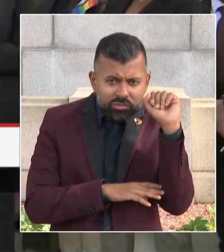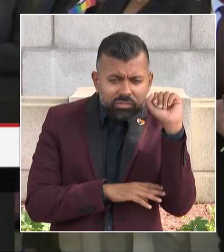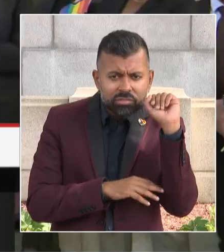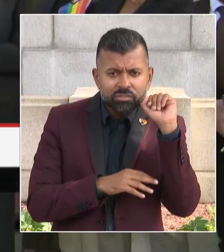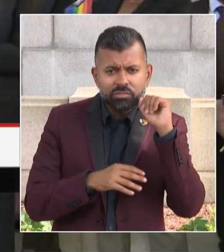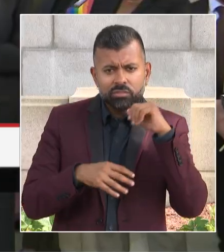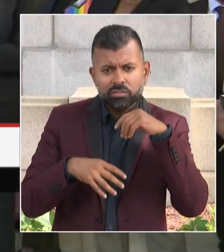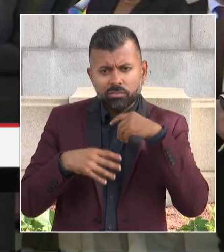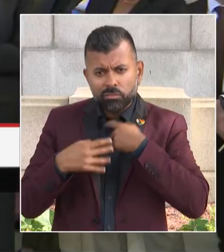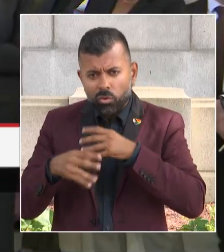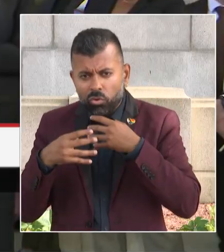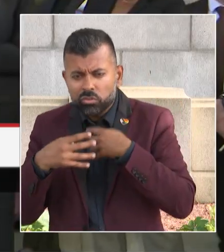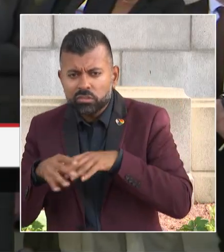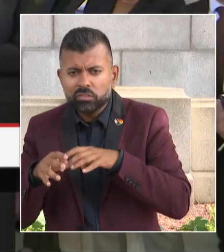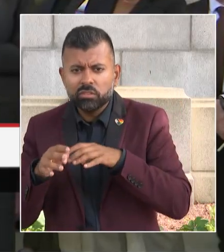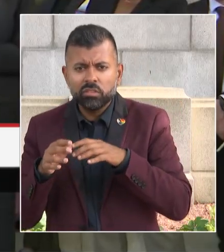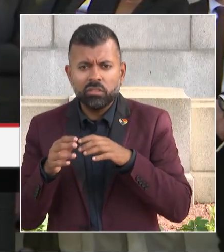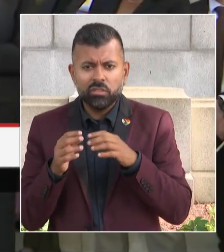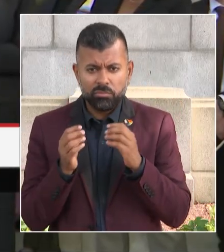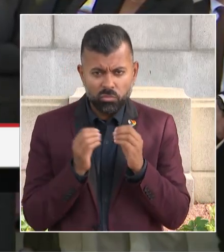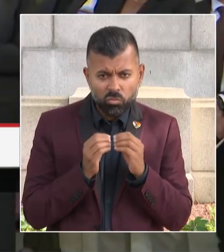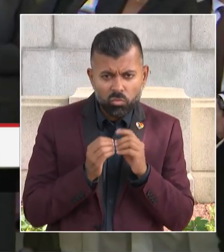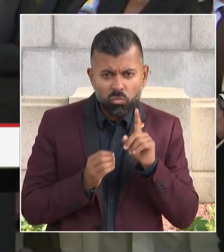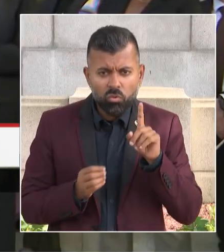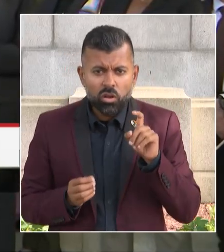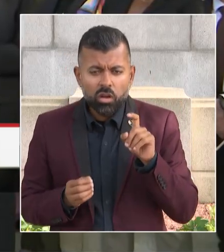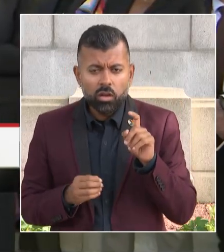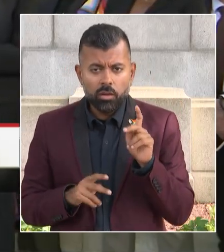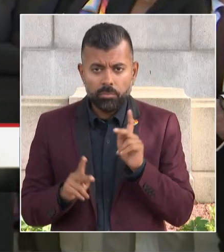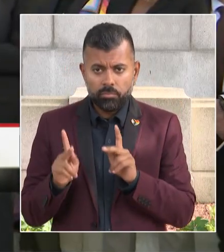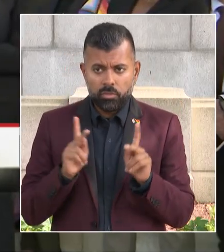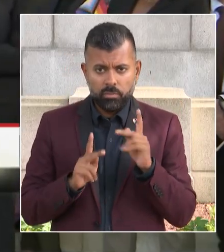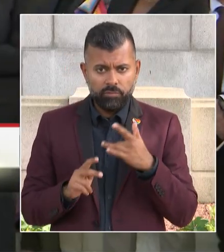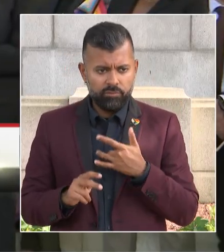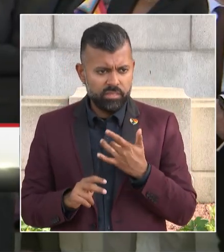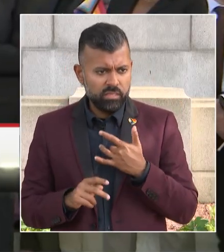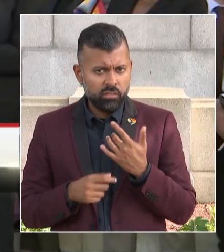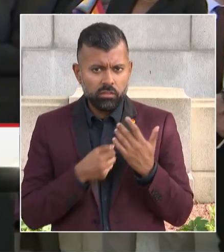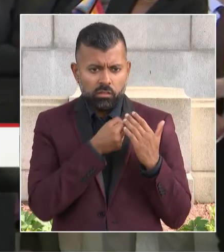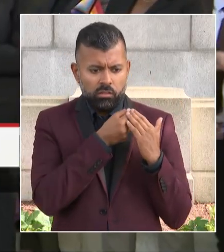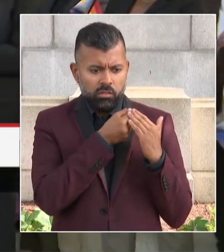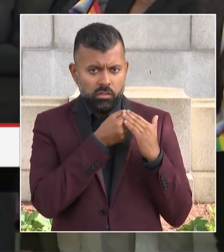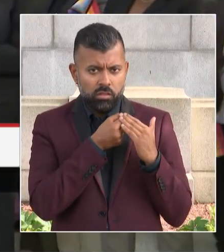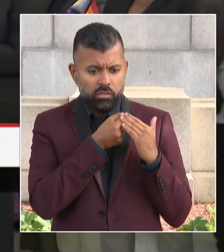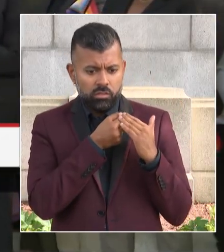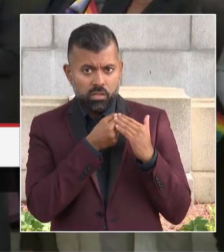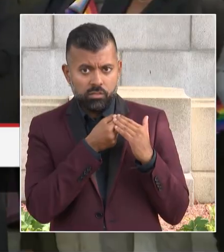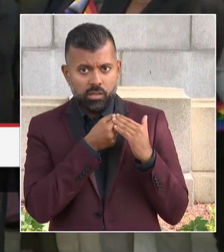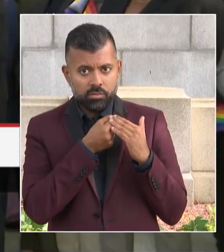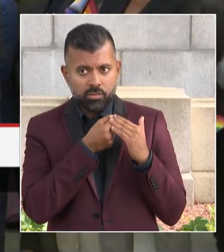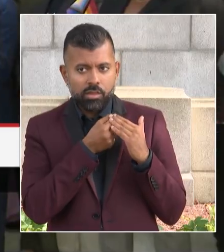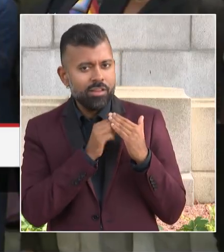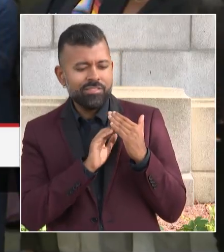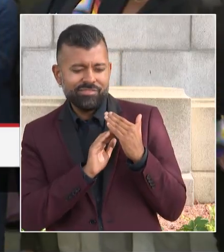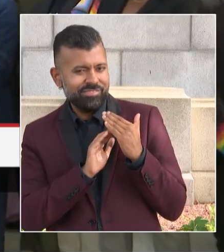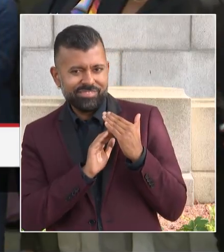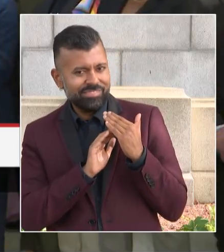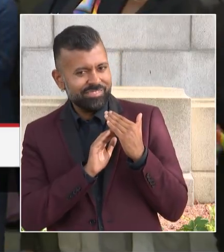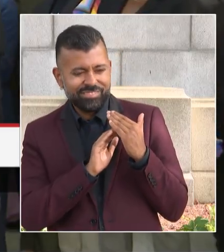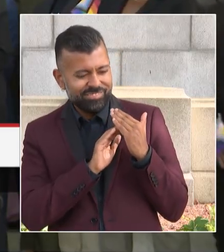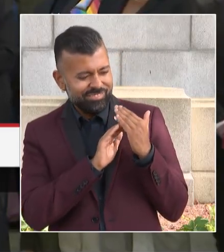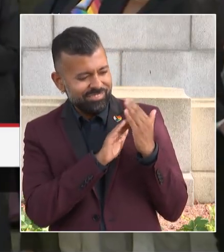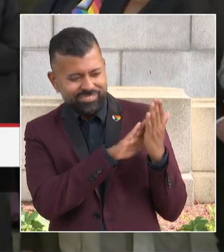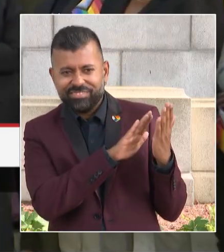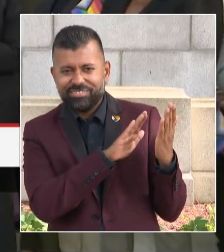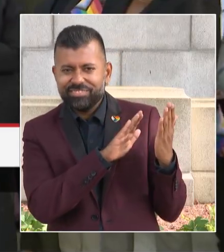that we feel across our city and across our country, that pride is a verb. It is a verb and it is an action that we all take. I'm so